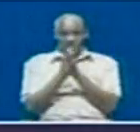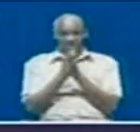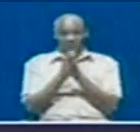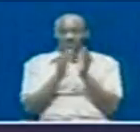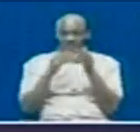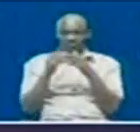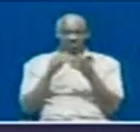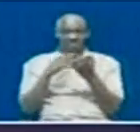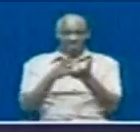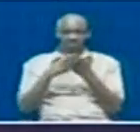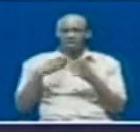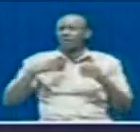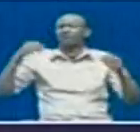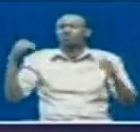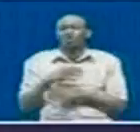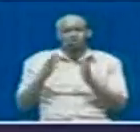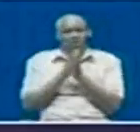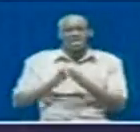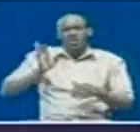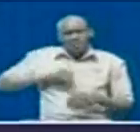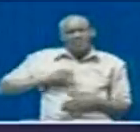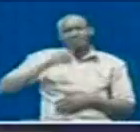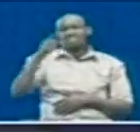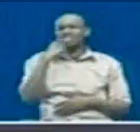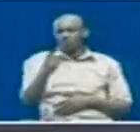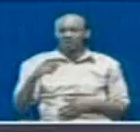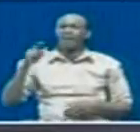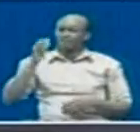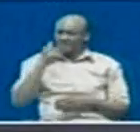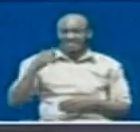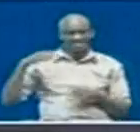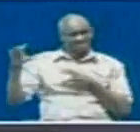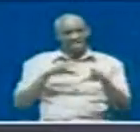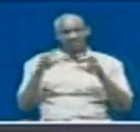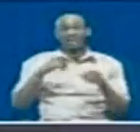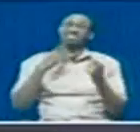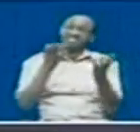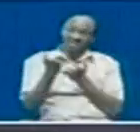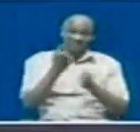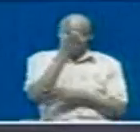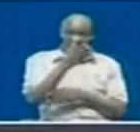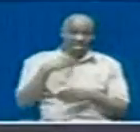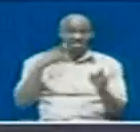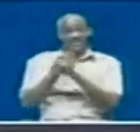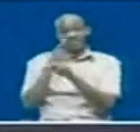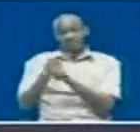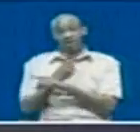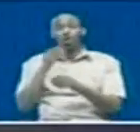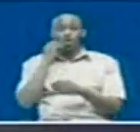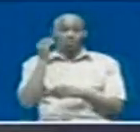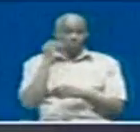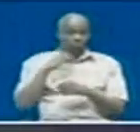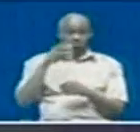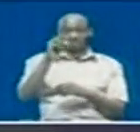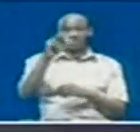start with the shocking story of a group of women who have declared they would rather go and suffer as servants in homes of Saudi Arabian